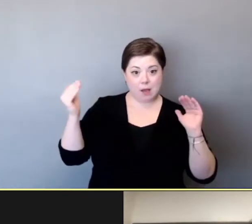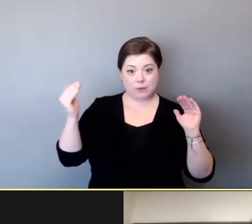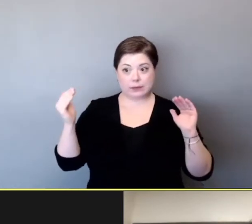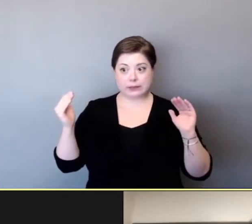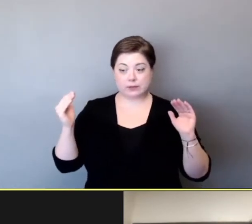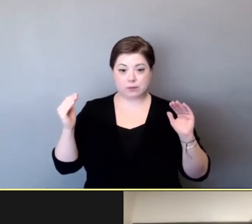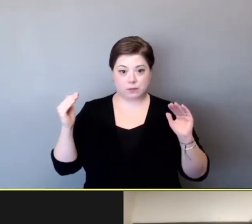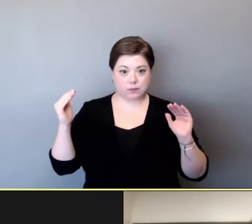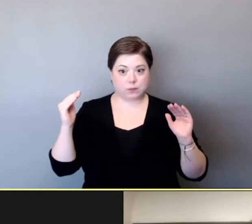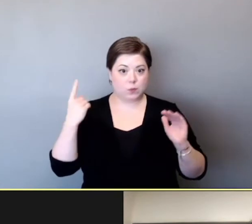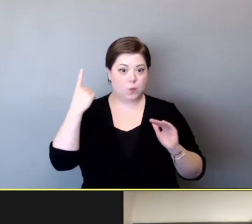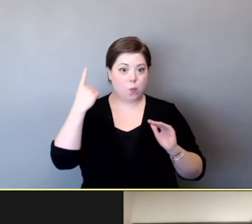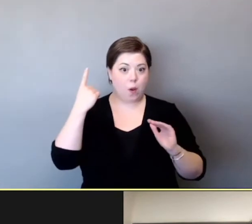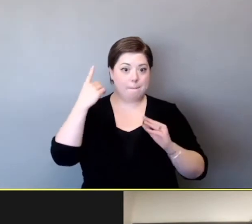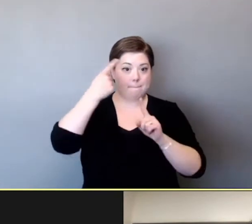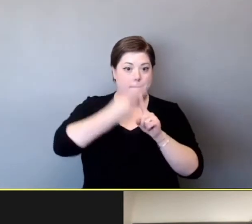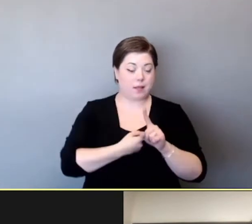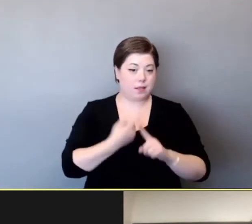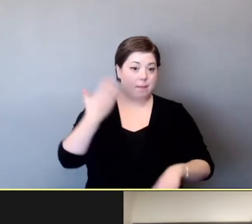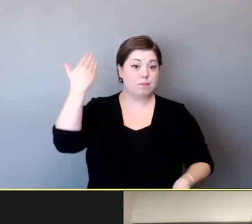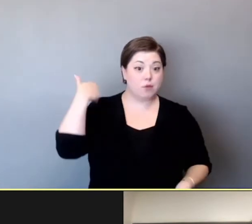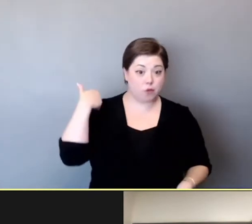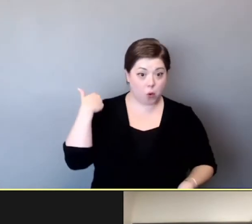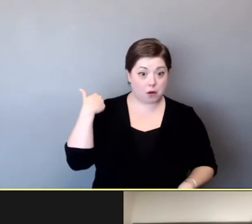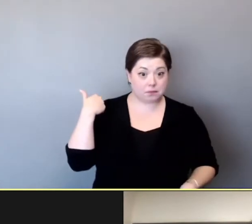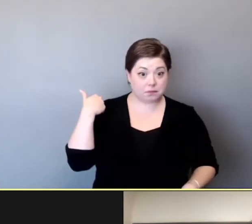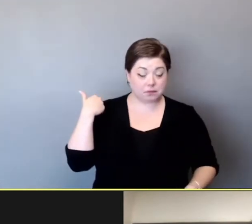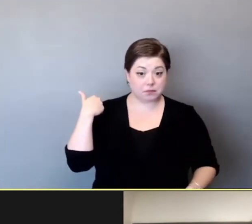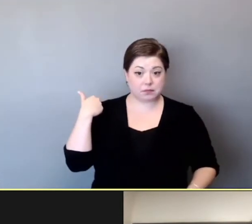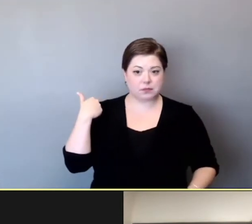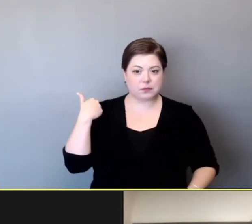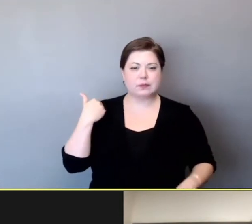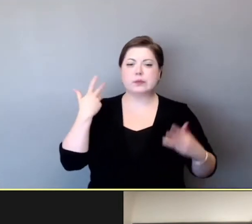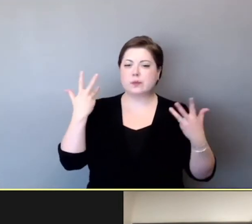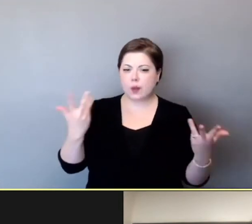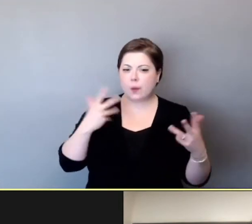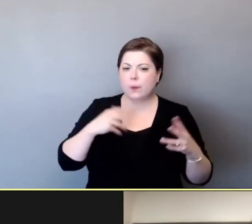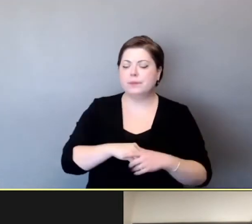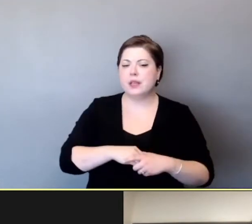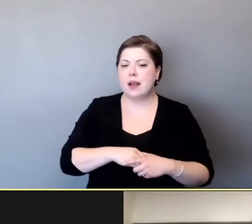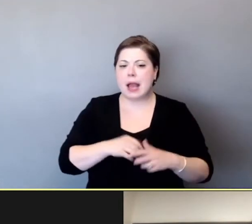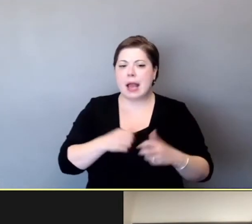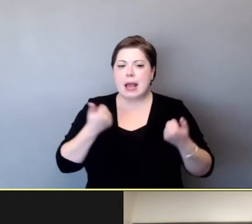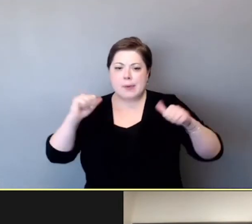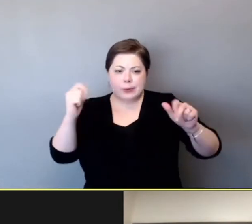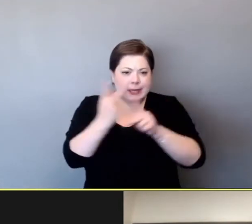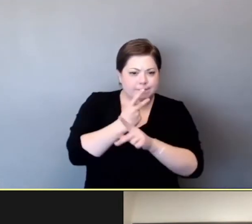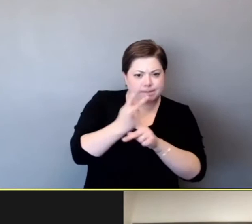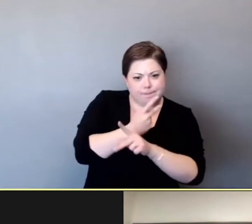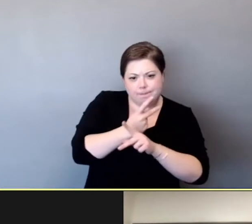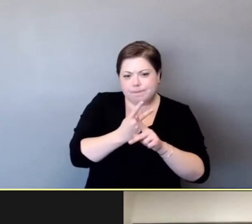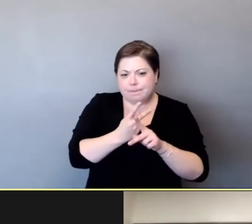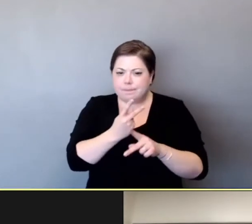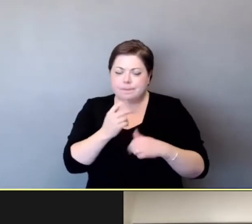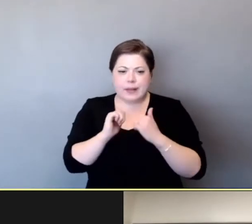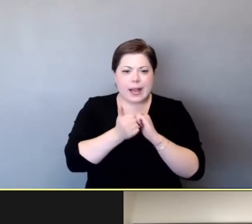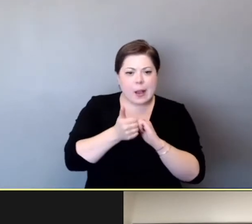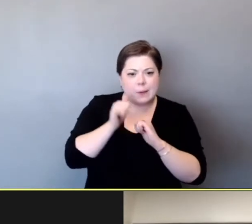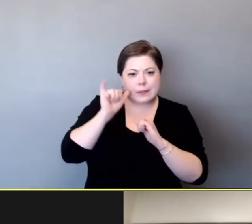month before we had any mask. And so I'm just trying to figure out how that demonstrates